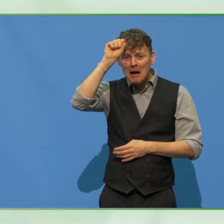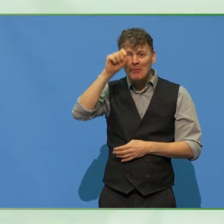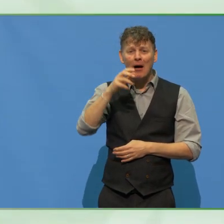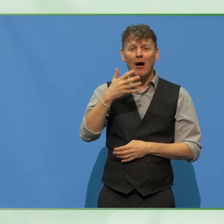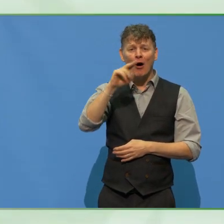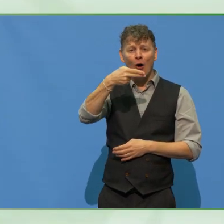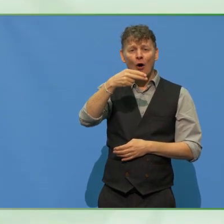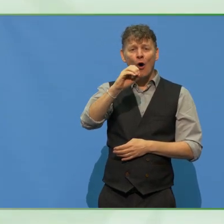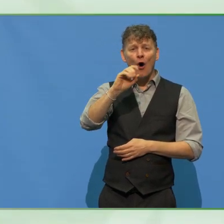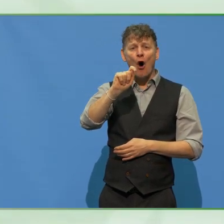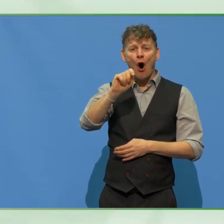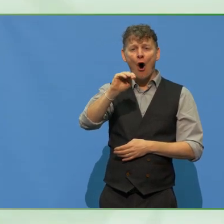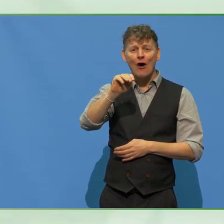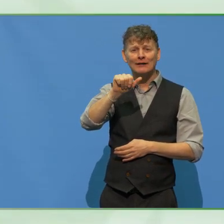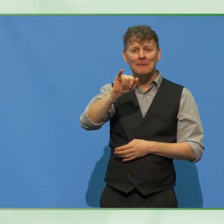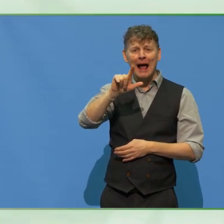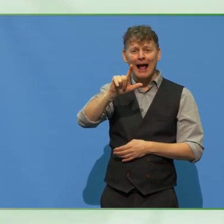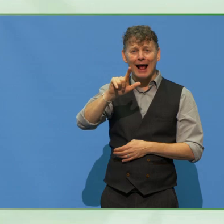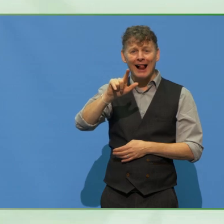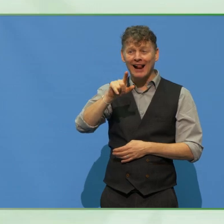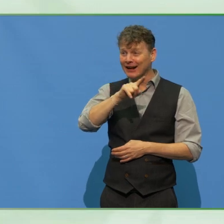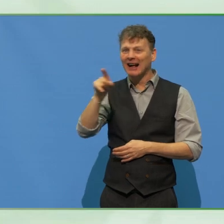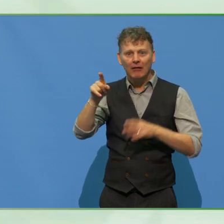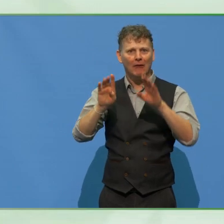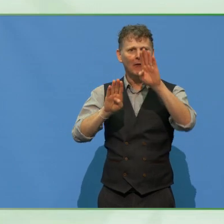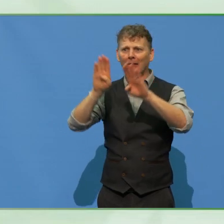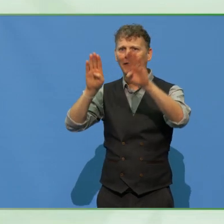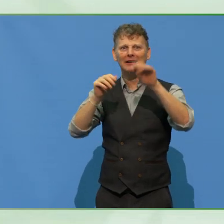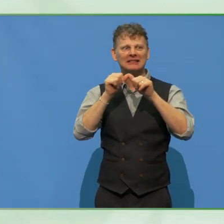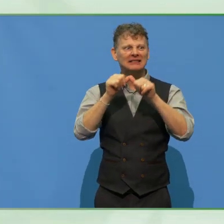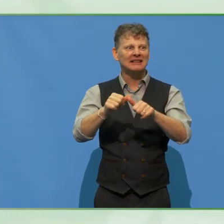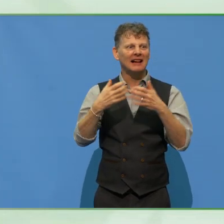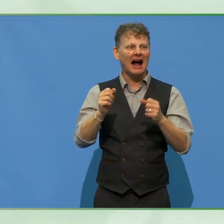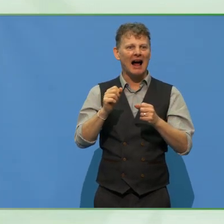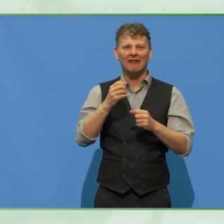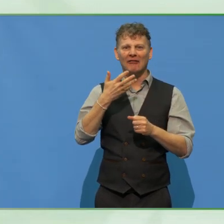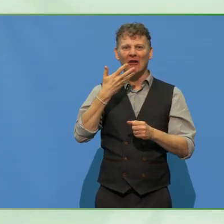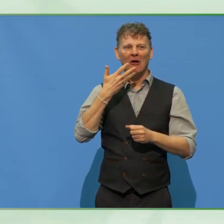one. Look, I see that's a there's more cybersecurity hands issue. than any other thing I've asked today.